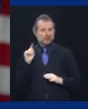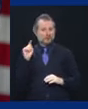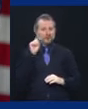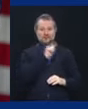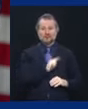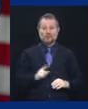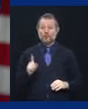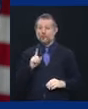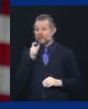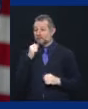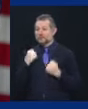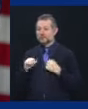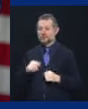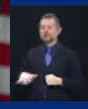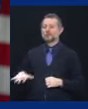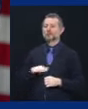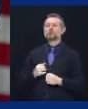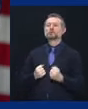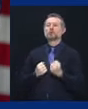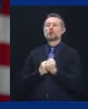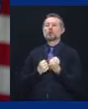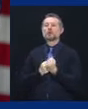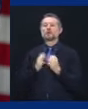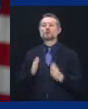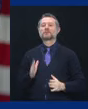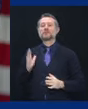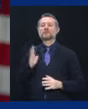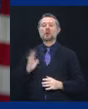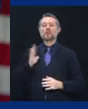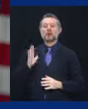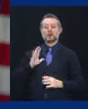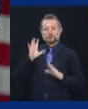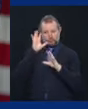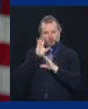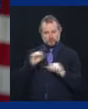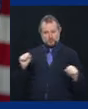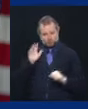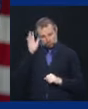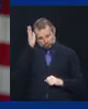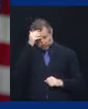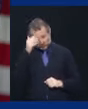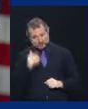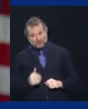Trump. Former President Trump. I think it's the first time I said that.